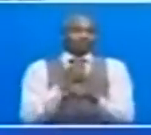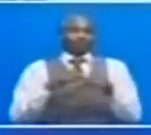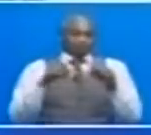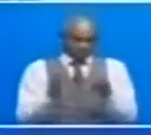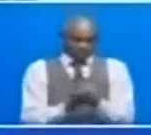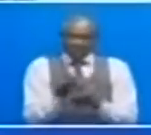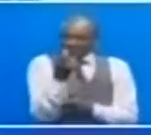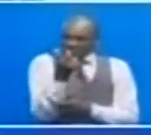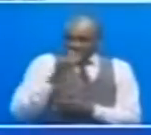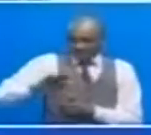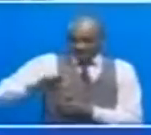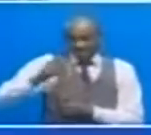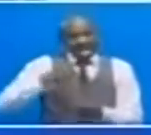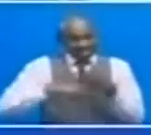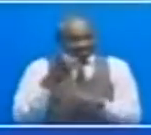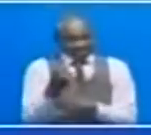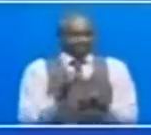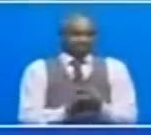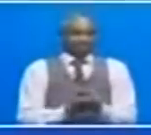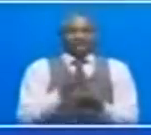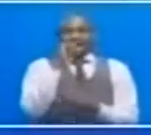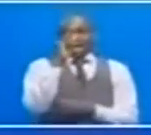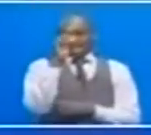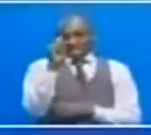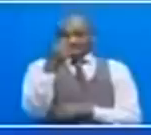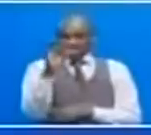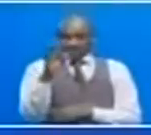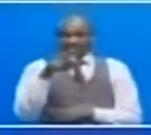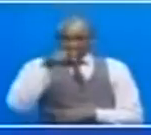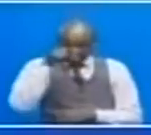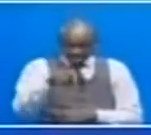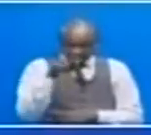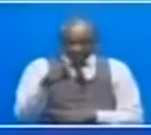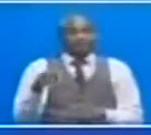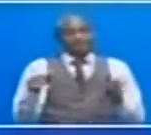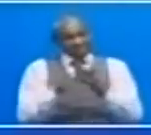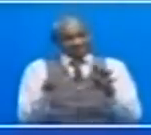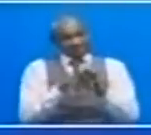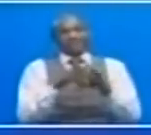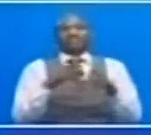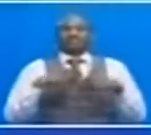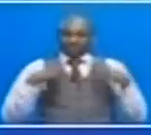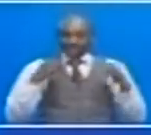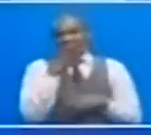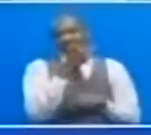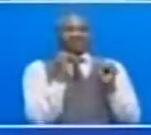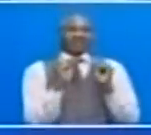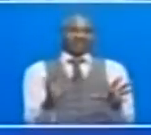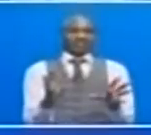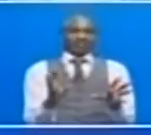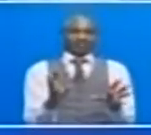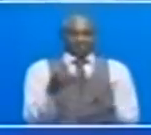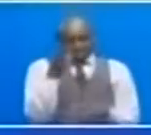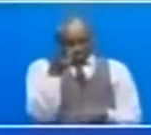few remain active in sport. IAF also confirmed that none of them will be competing in Beijing. The 2005 event was staged in